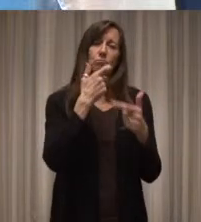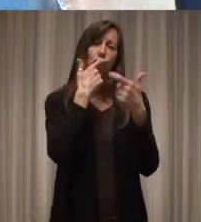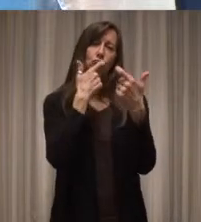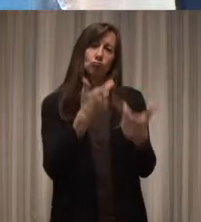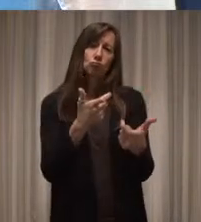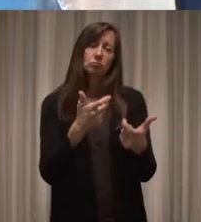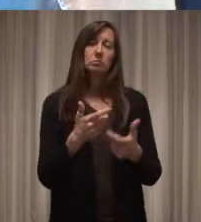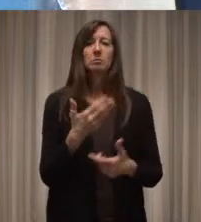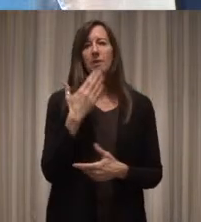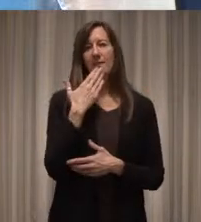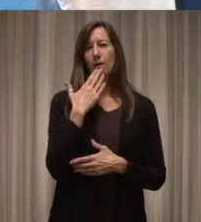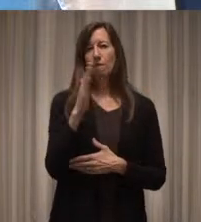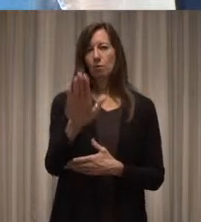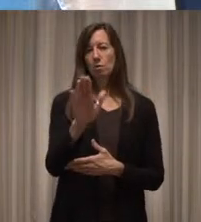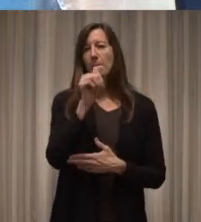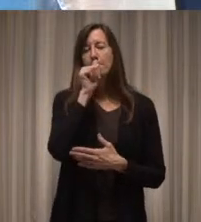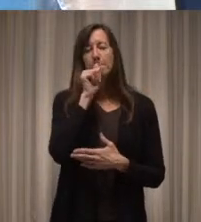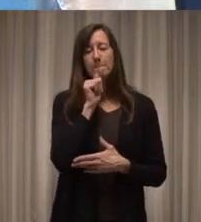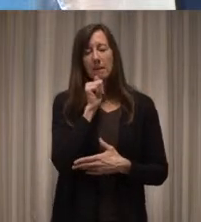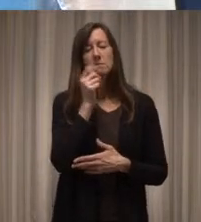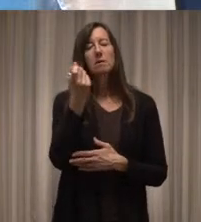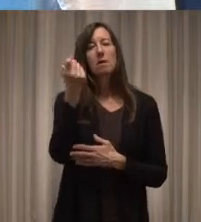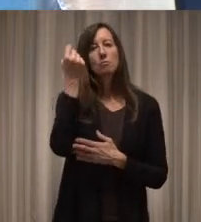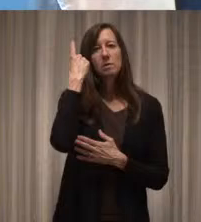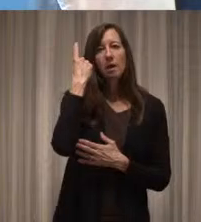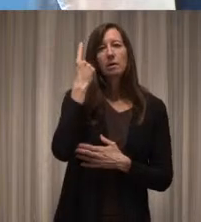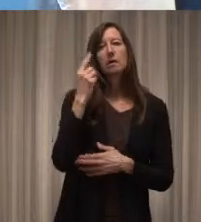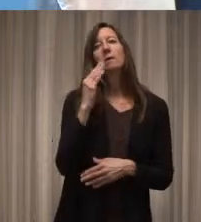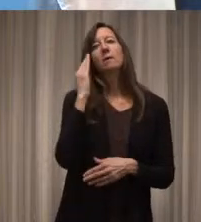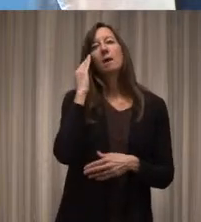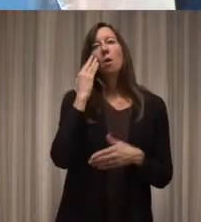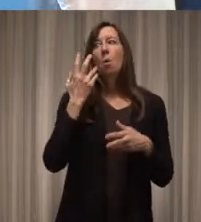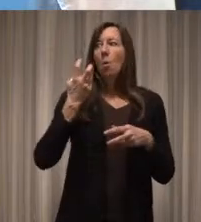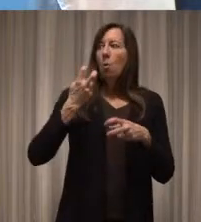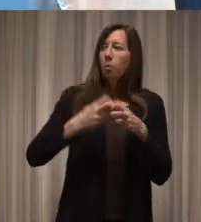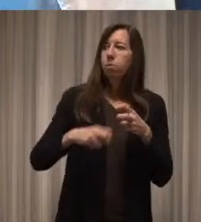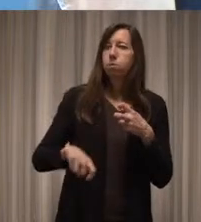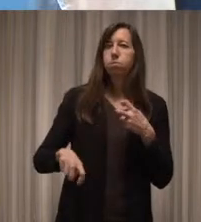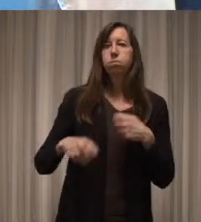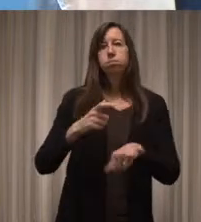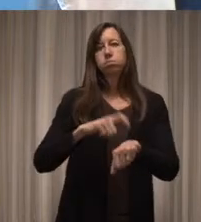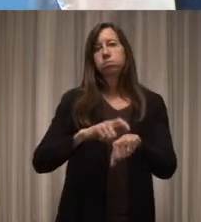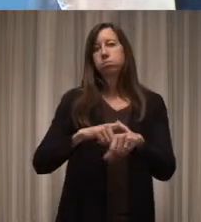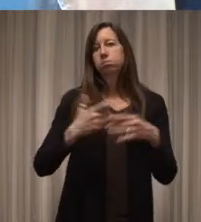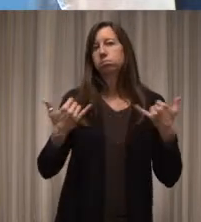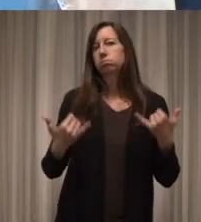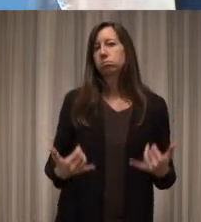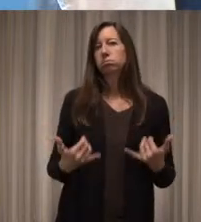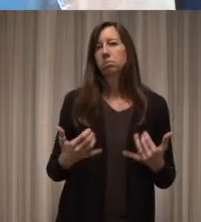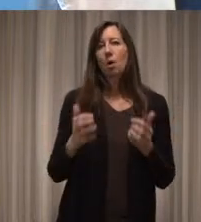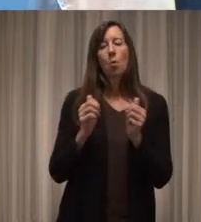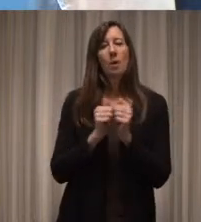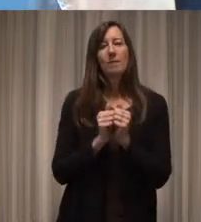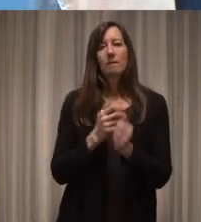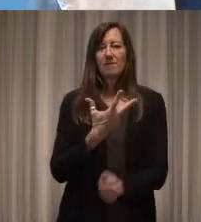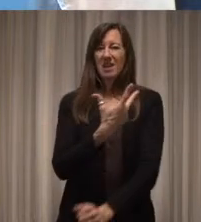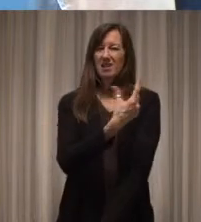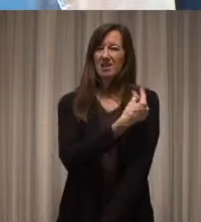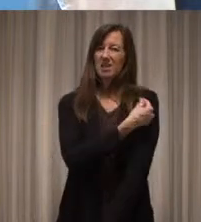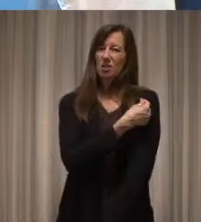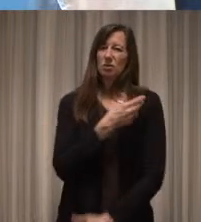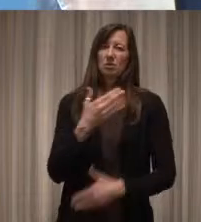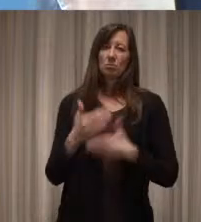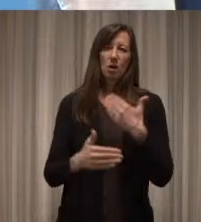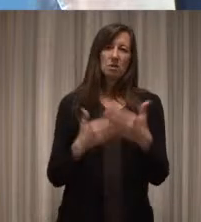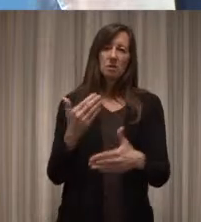and understanding. I know this is a particularly tough time with the vaccination process. You